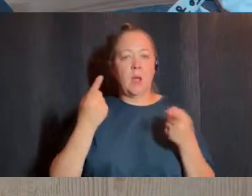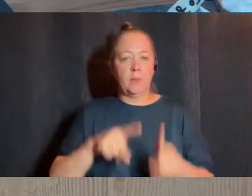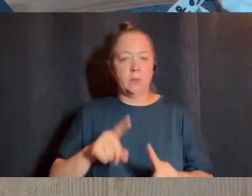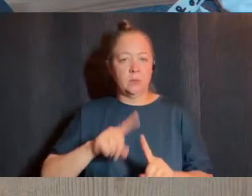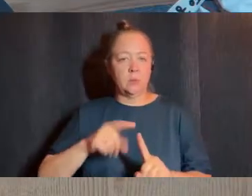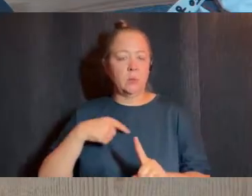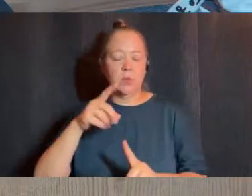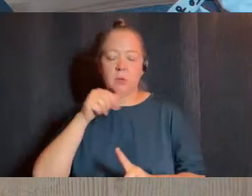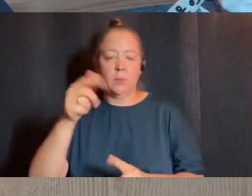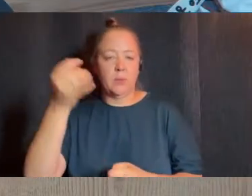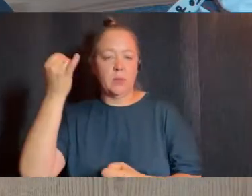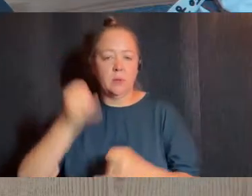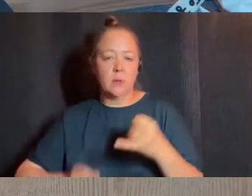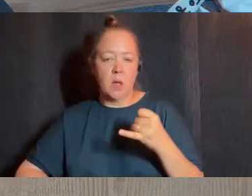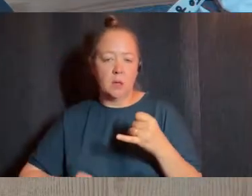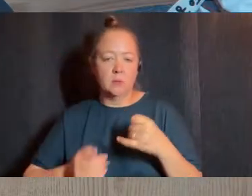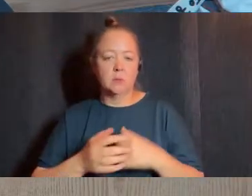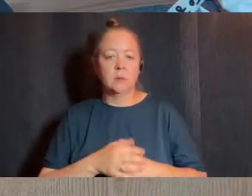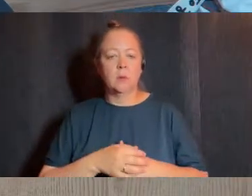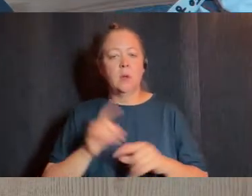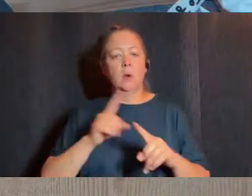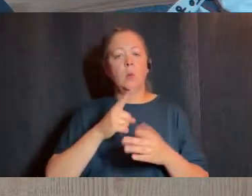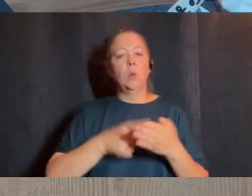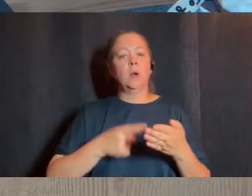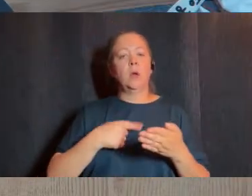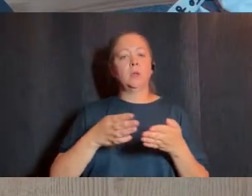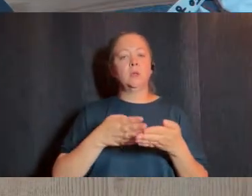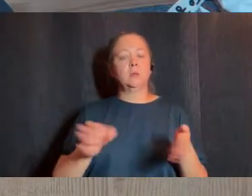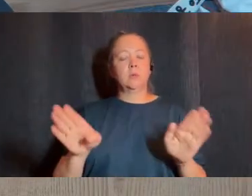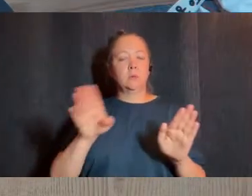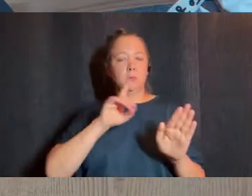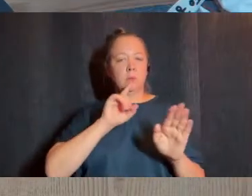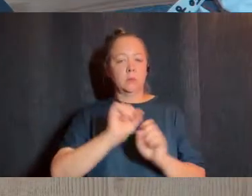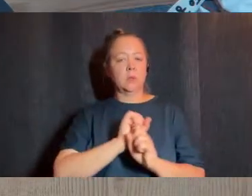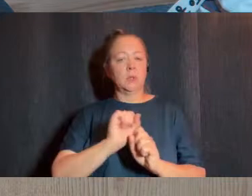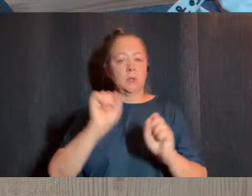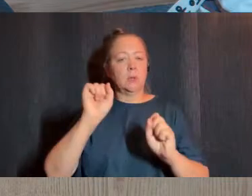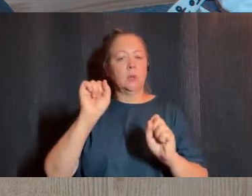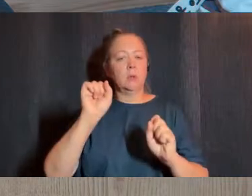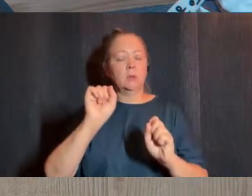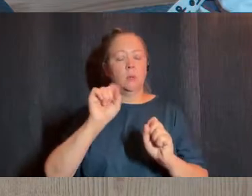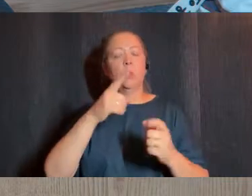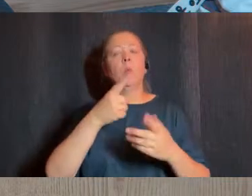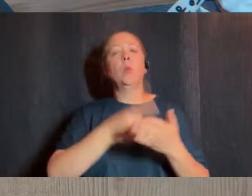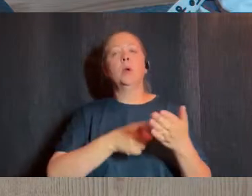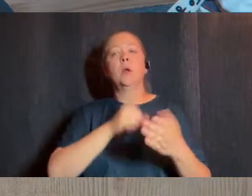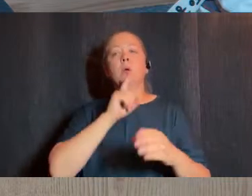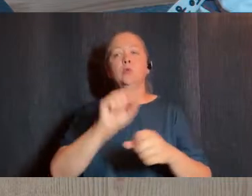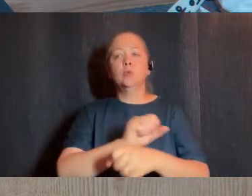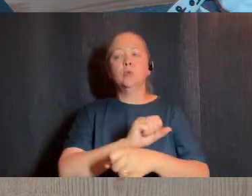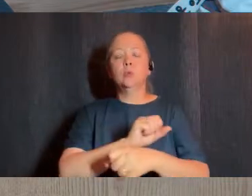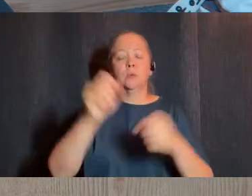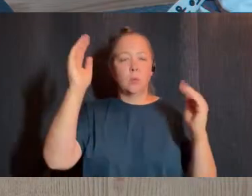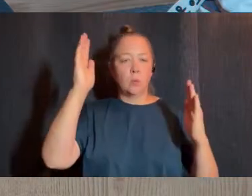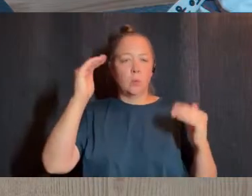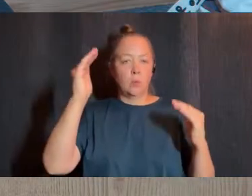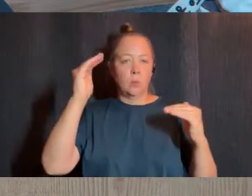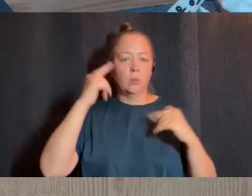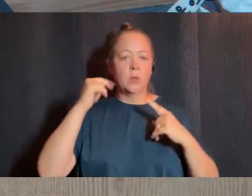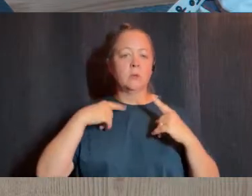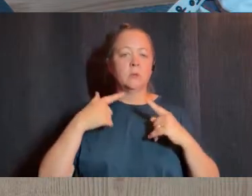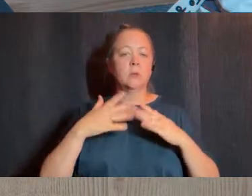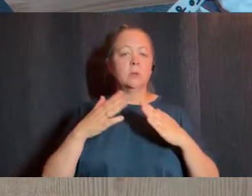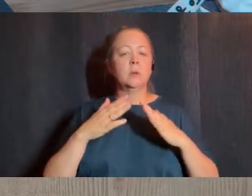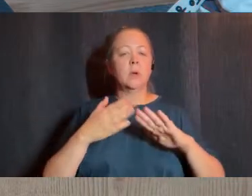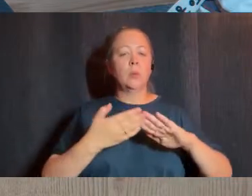What I genuinely hope is that those focused on division in a community that says it values unity to take this